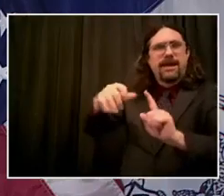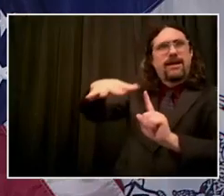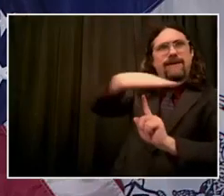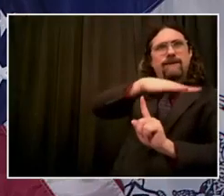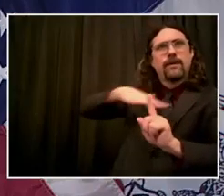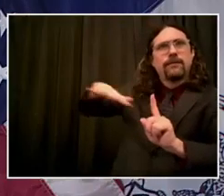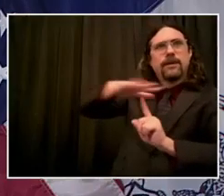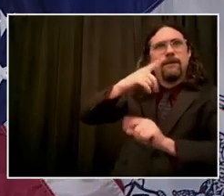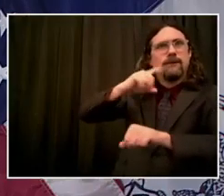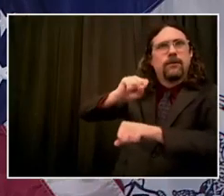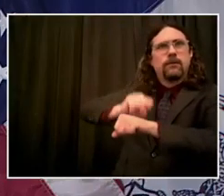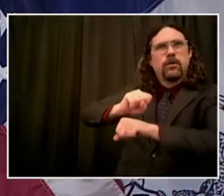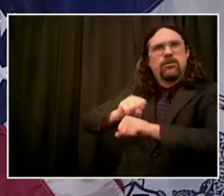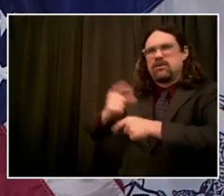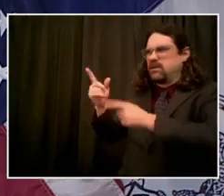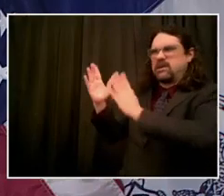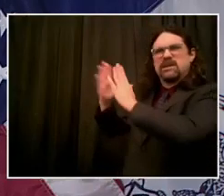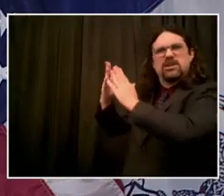question.